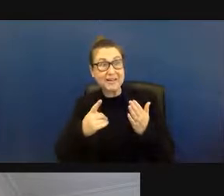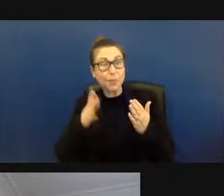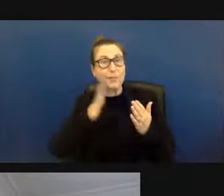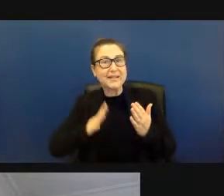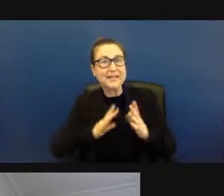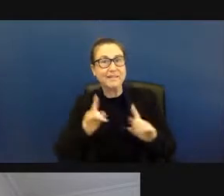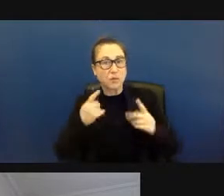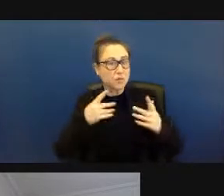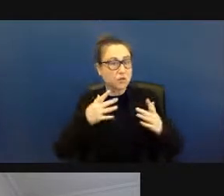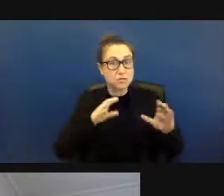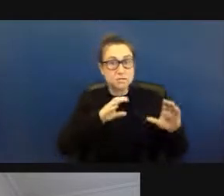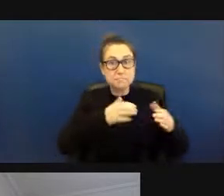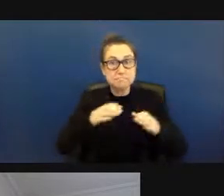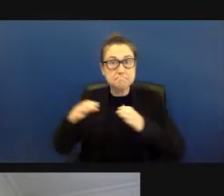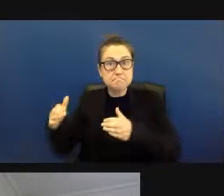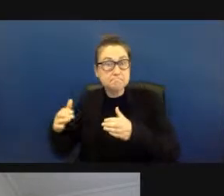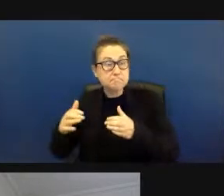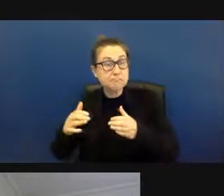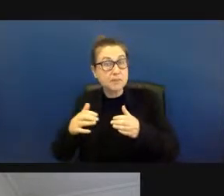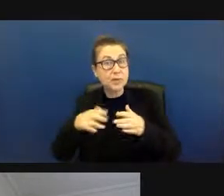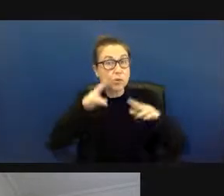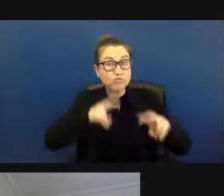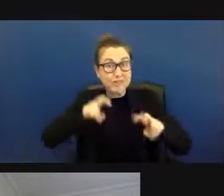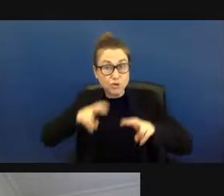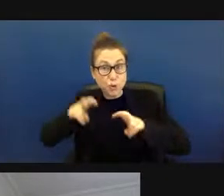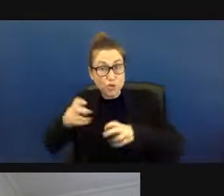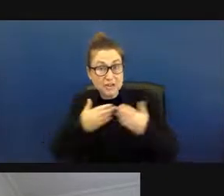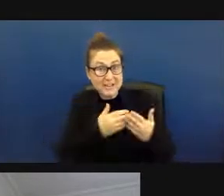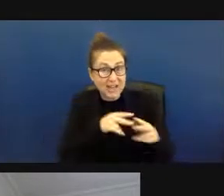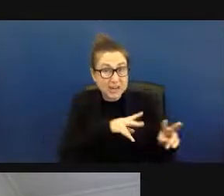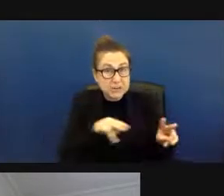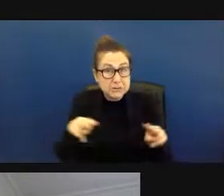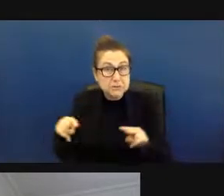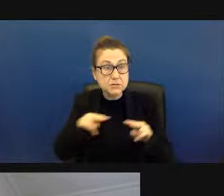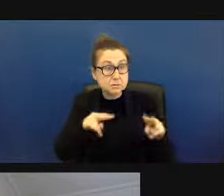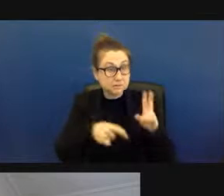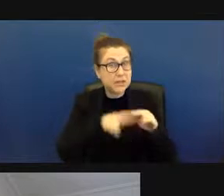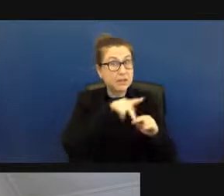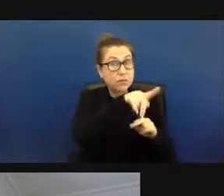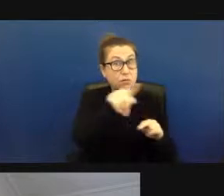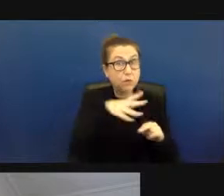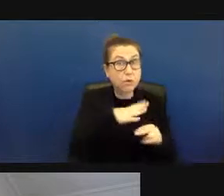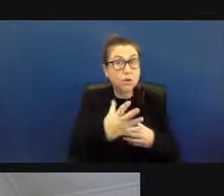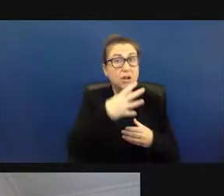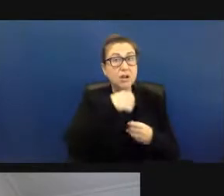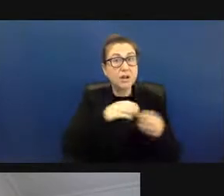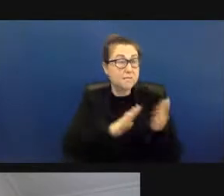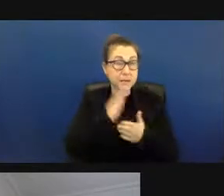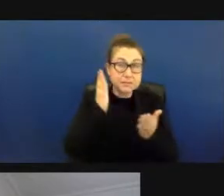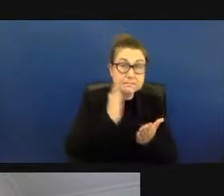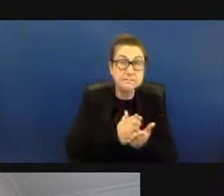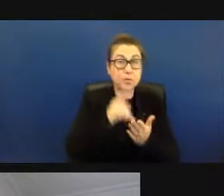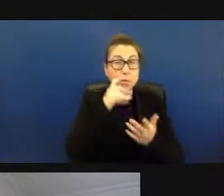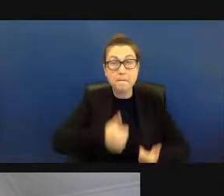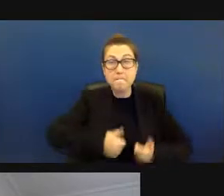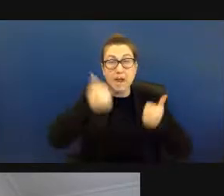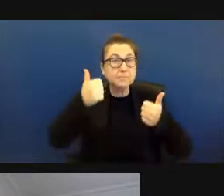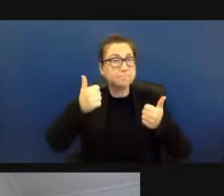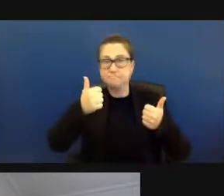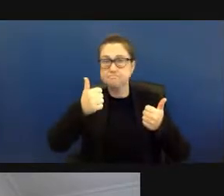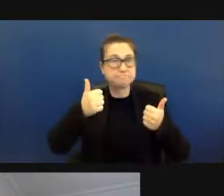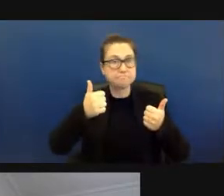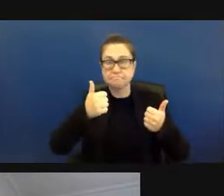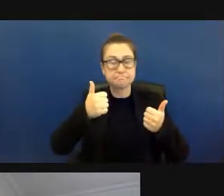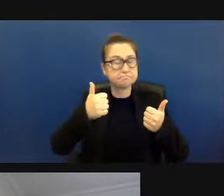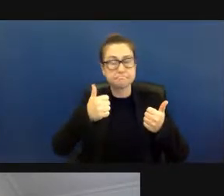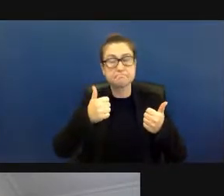study. So if you do get involved and take part, I put the link to the website for the study in the comments, so you